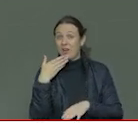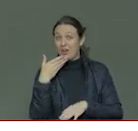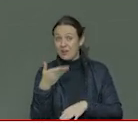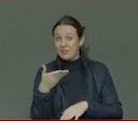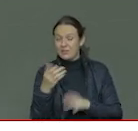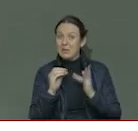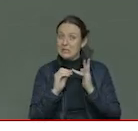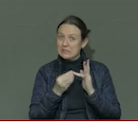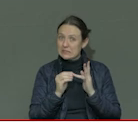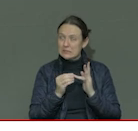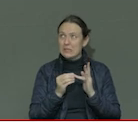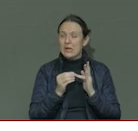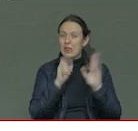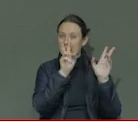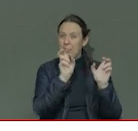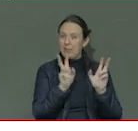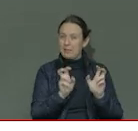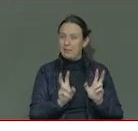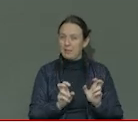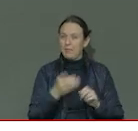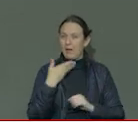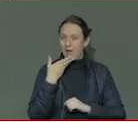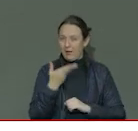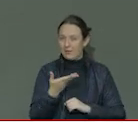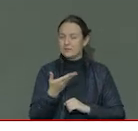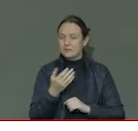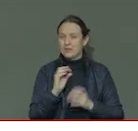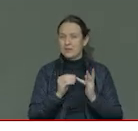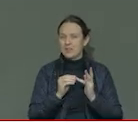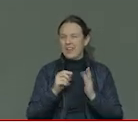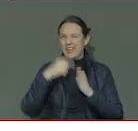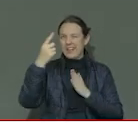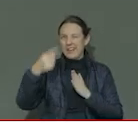to draw in those themes. We're going to discuss themes on, I think, next week